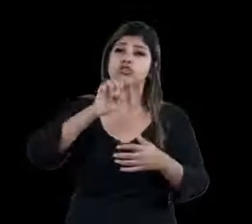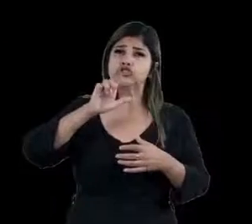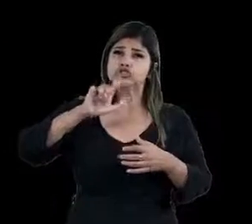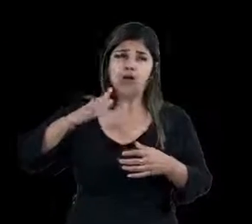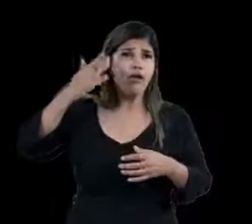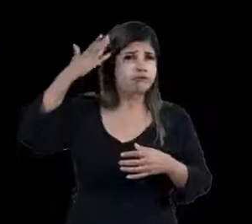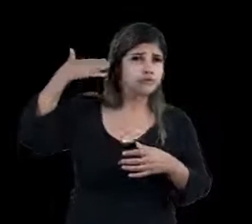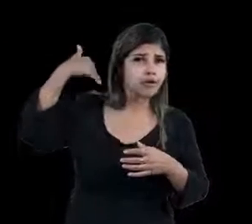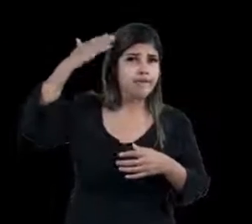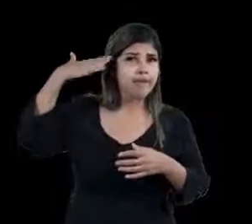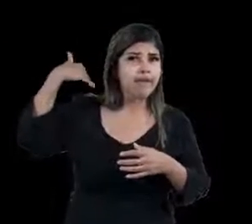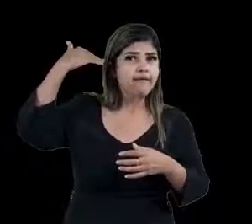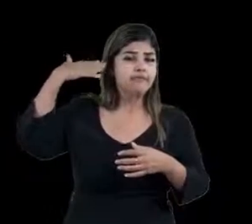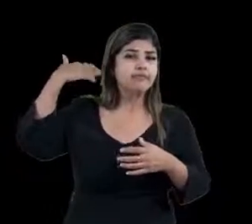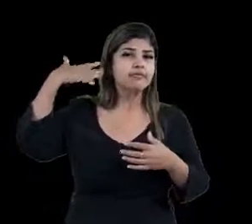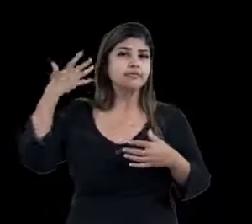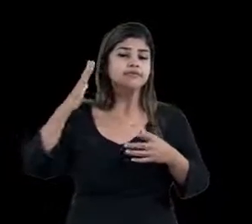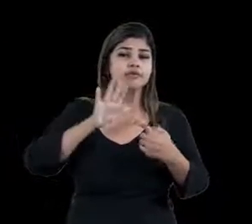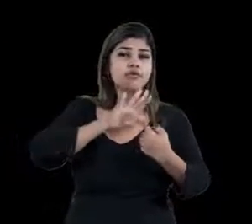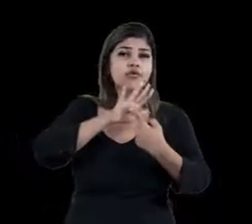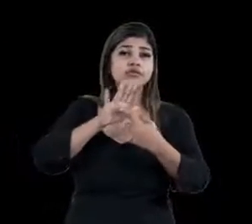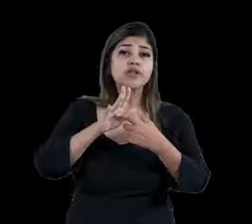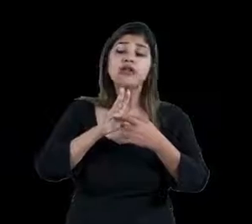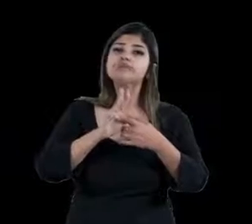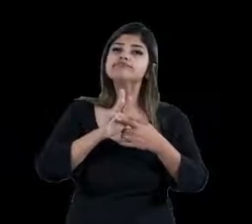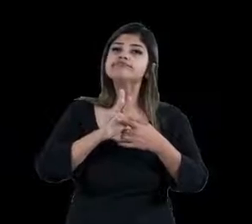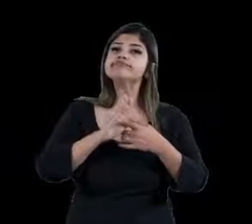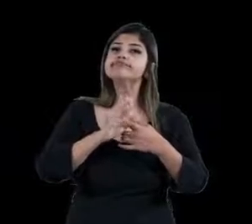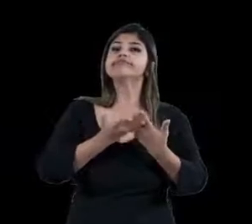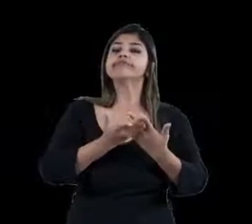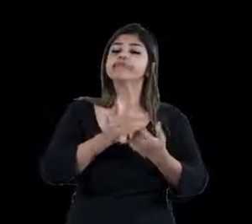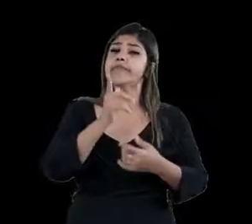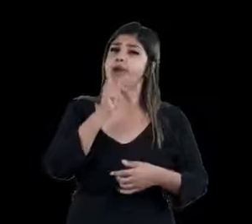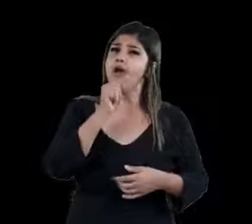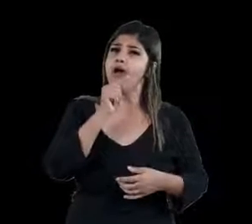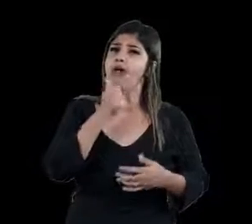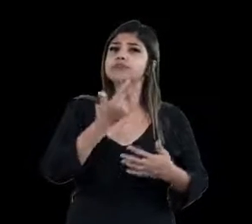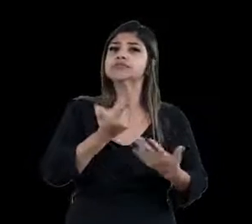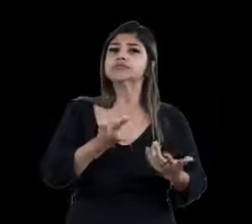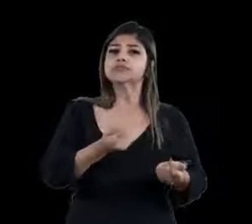situation. This is a hair gel that we painted to represent water.